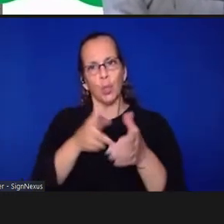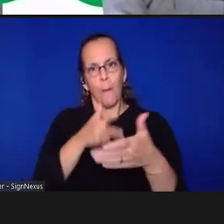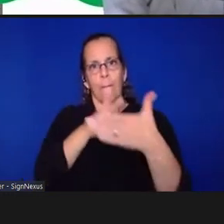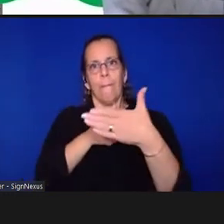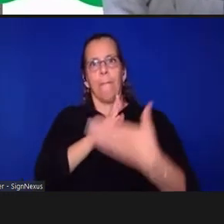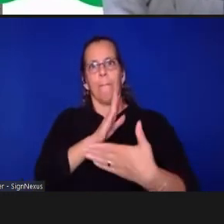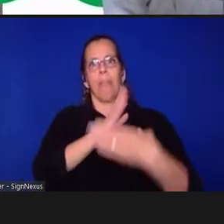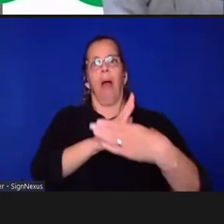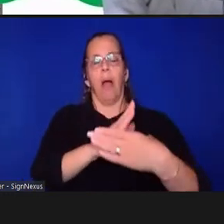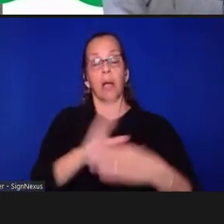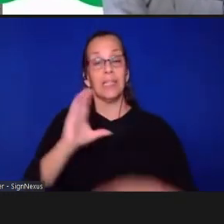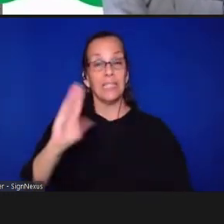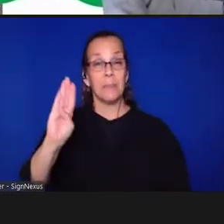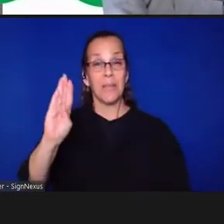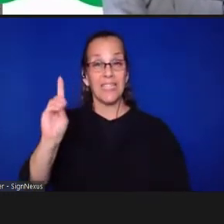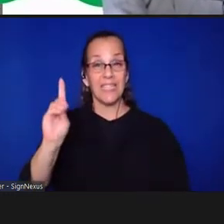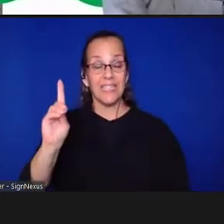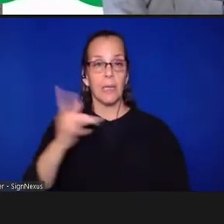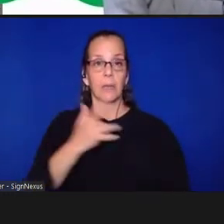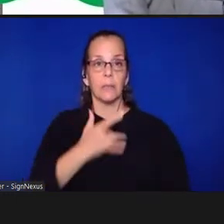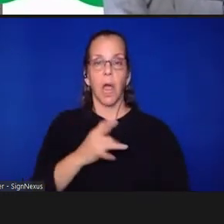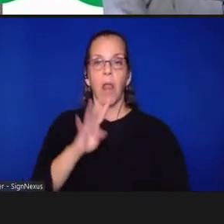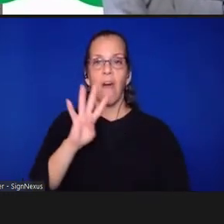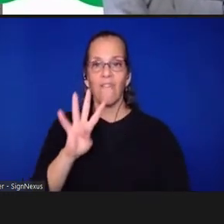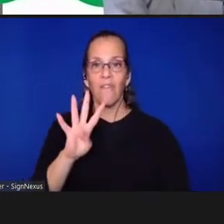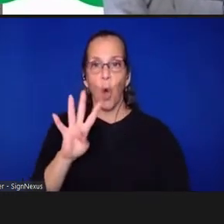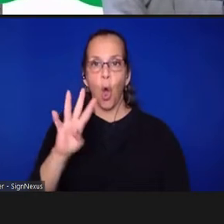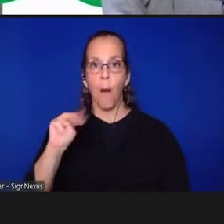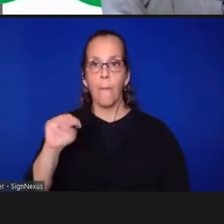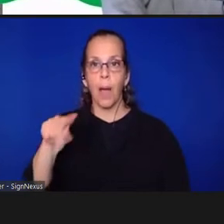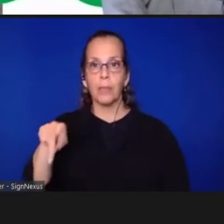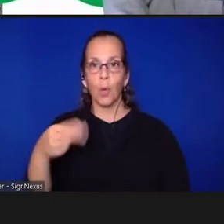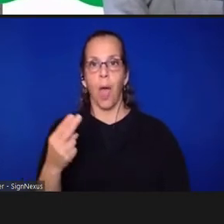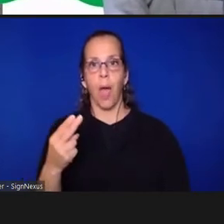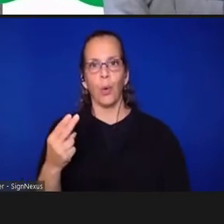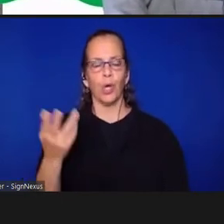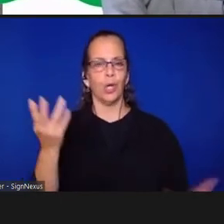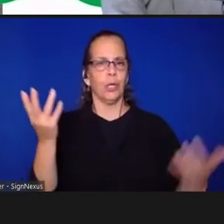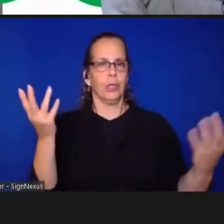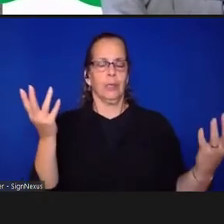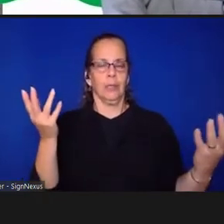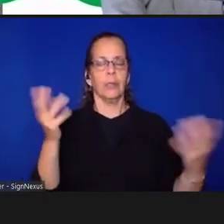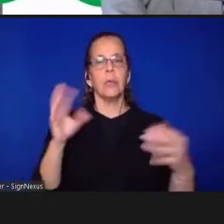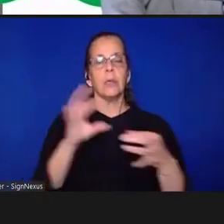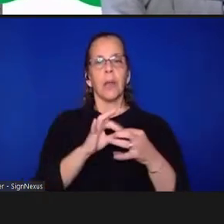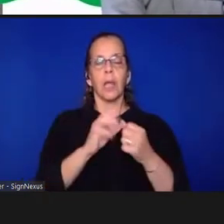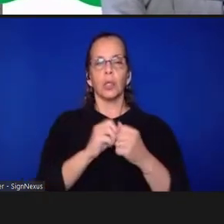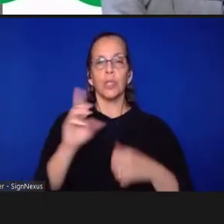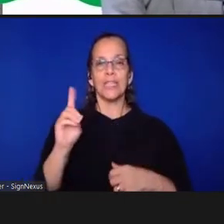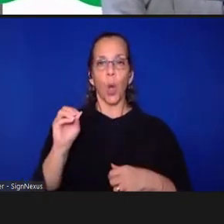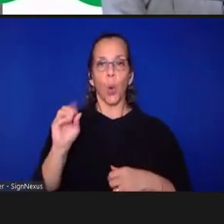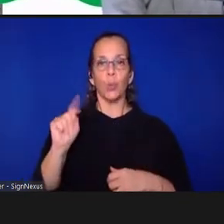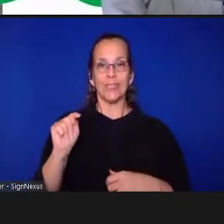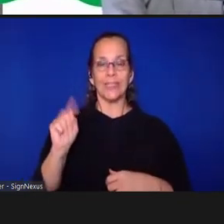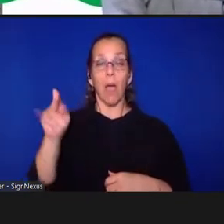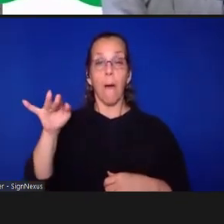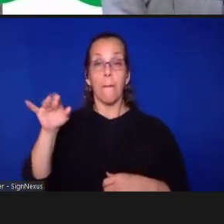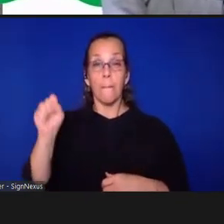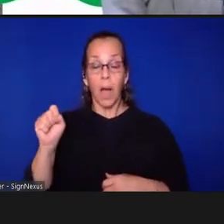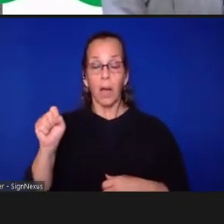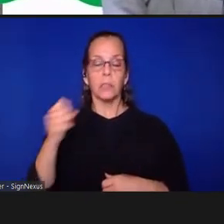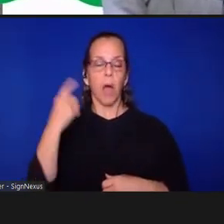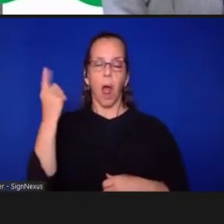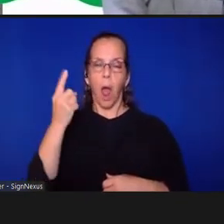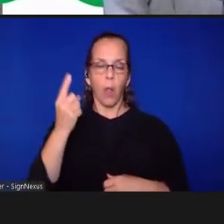CBD often operate only four miles an hour which is just over a walk in Pace according to the DOT bus speeds have an unconstant decrease in travel